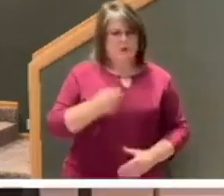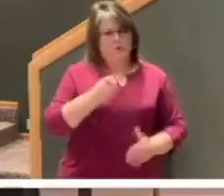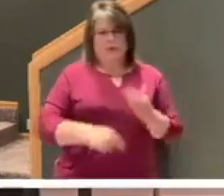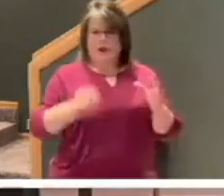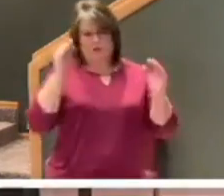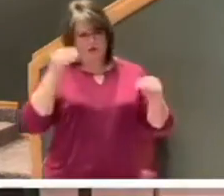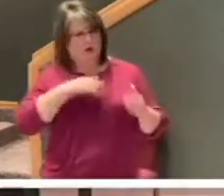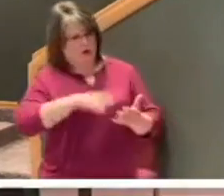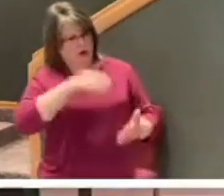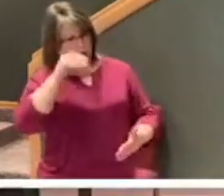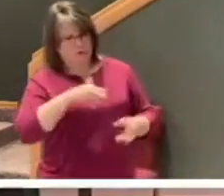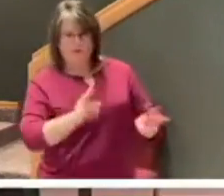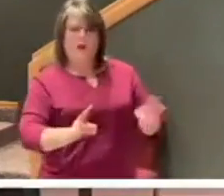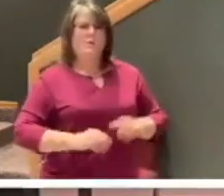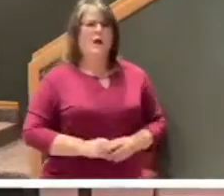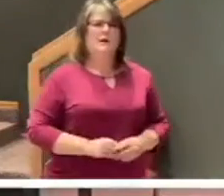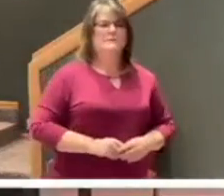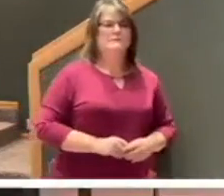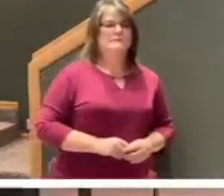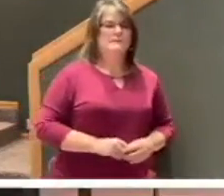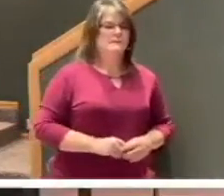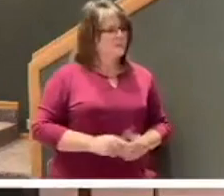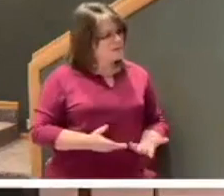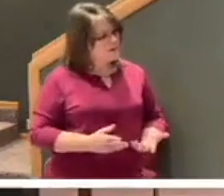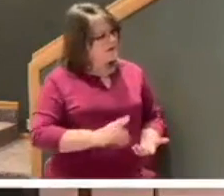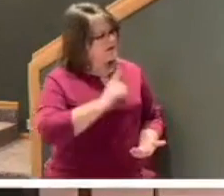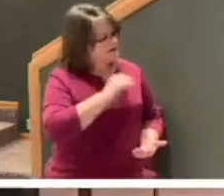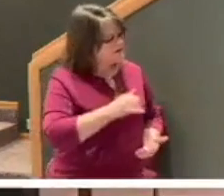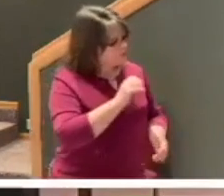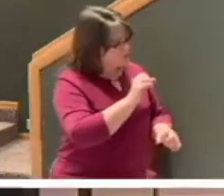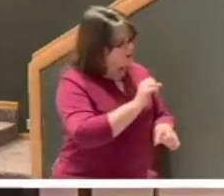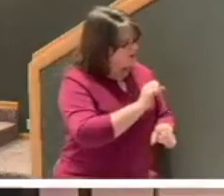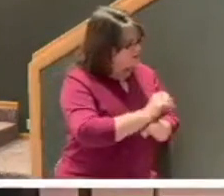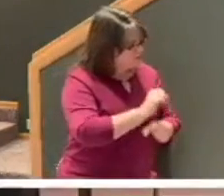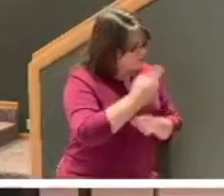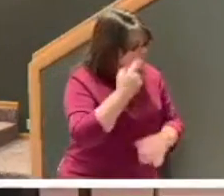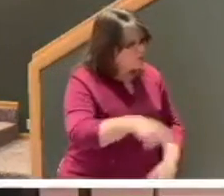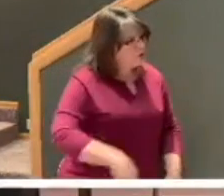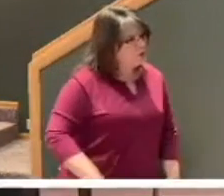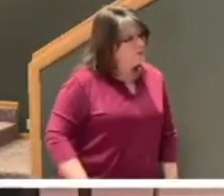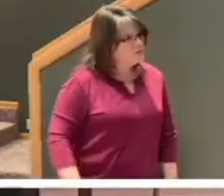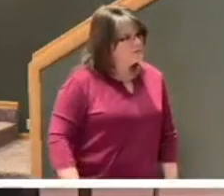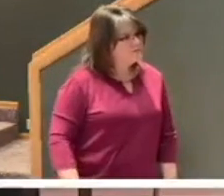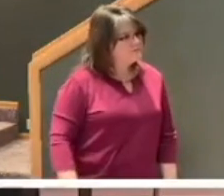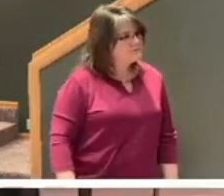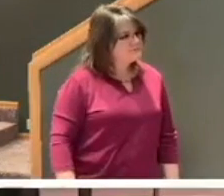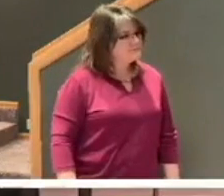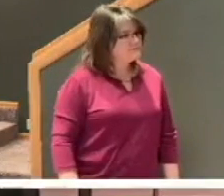taught, and I learned this way, and like, is it really working out for you?